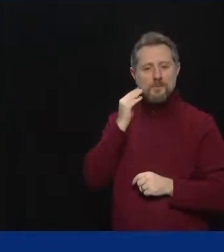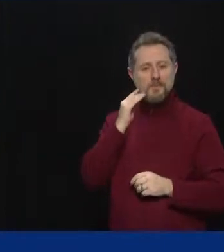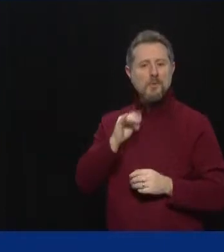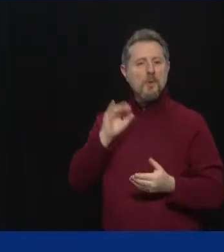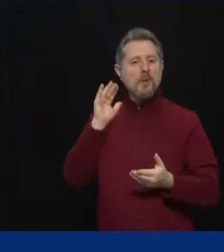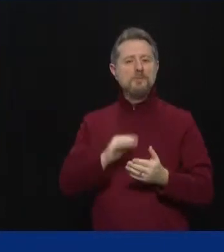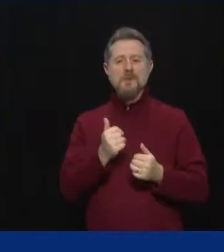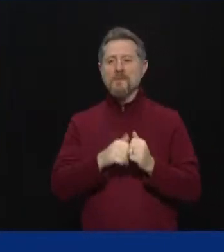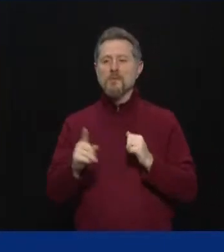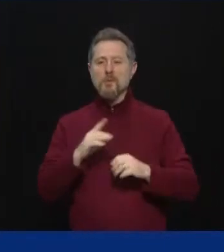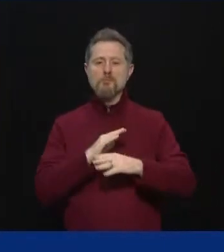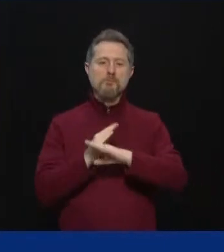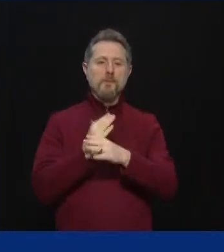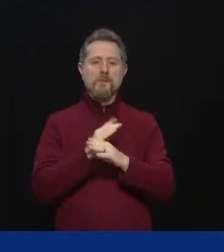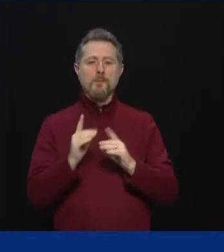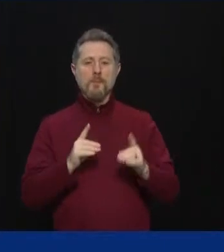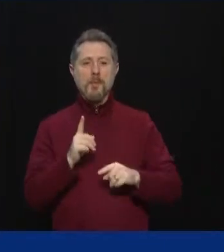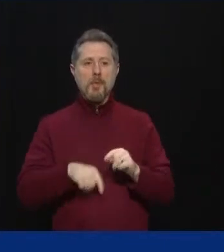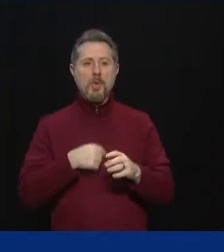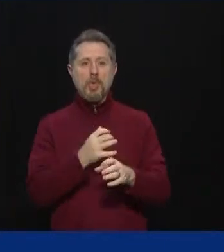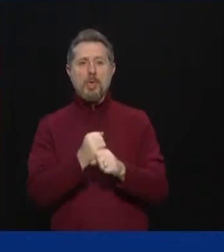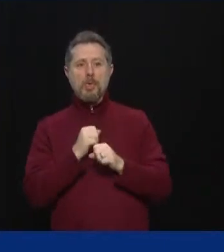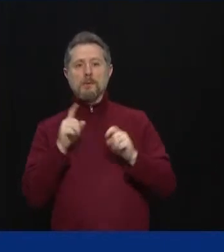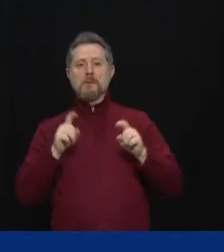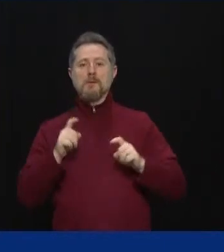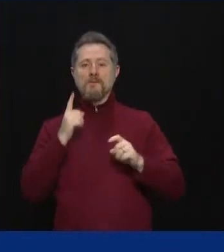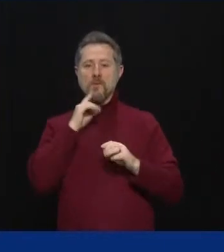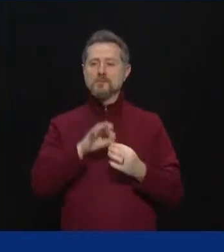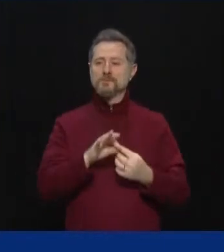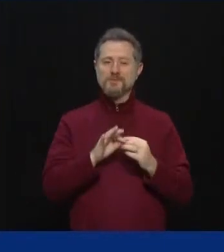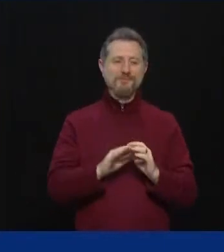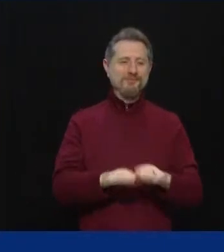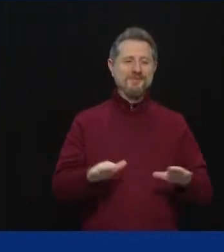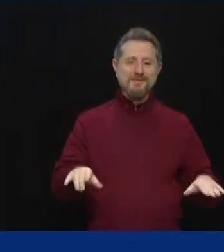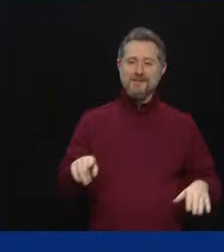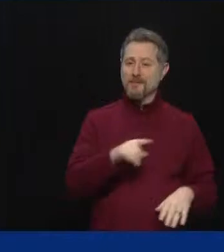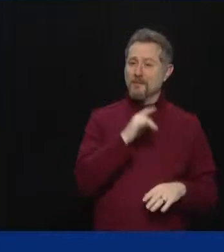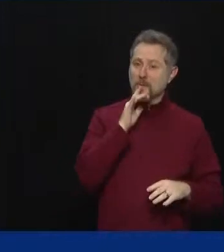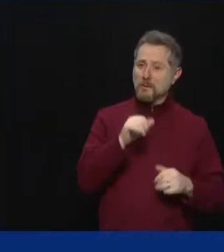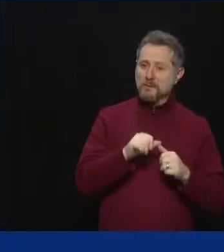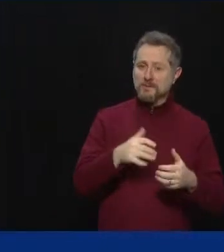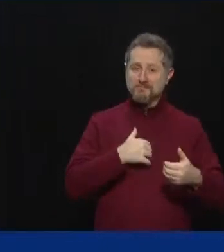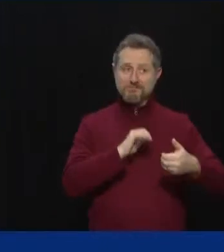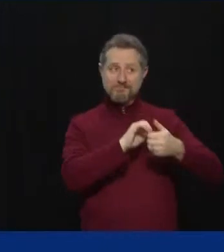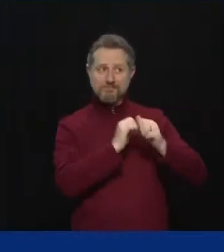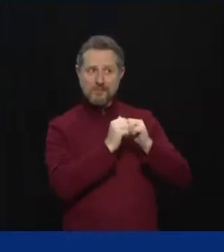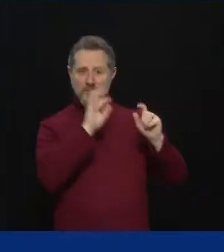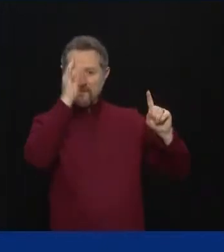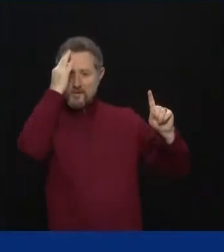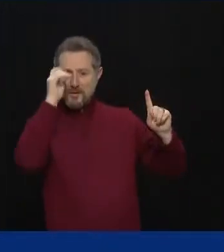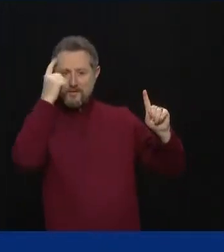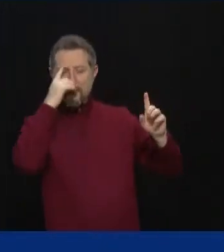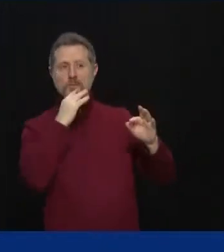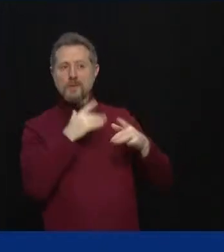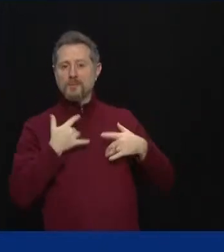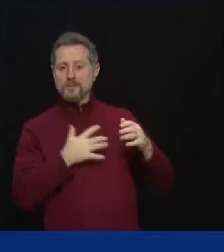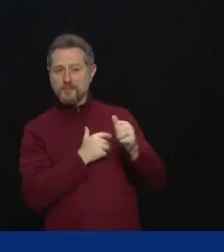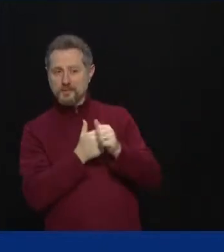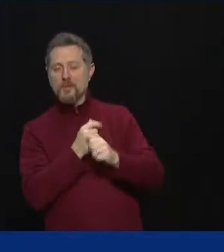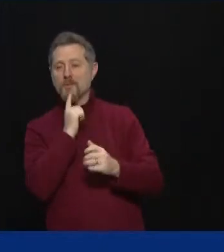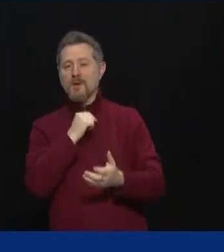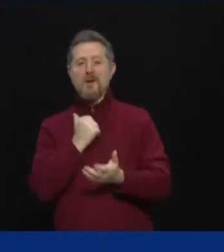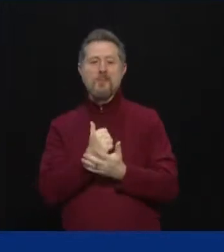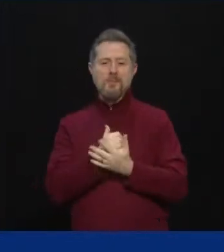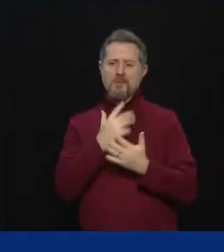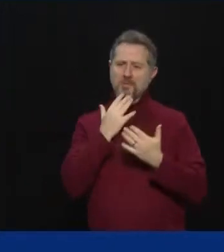barriers to people getting those test kits, especially for children. So we're going to continue partnering with the federal government. These updates are very helpful for us. And I do want to thank President